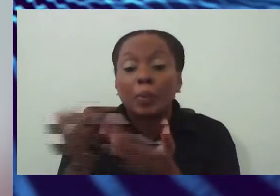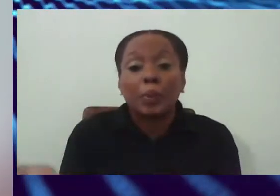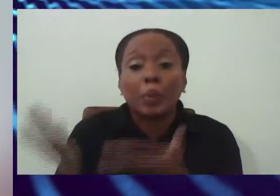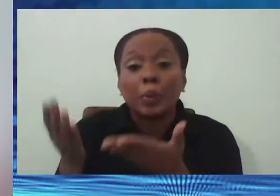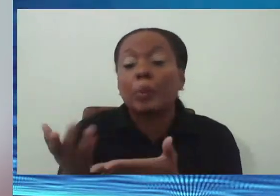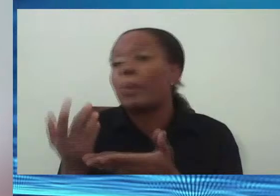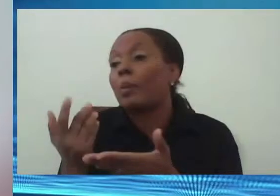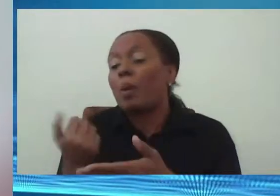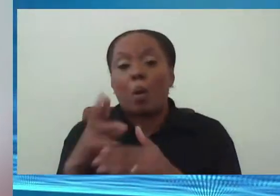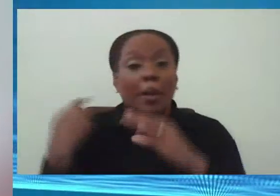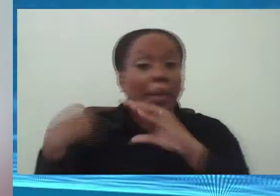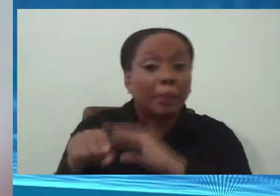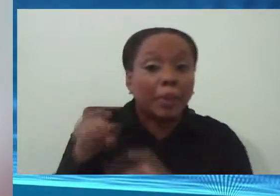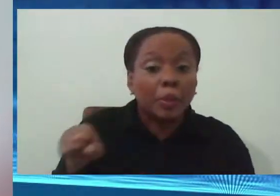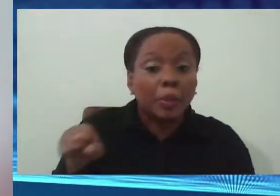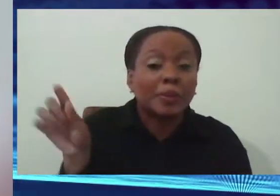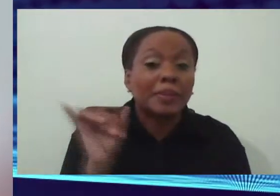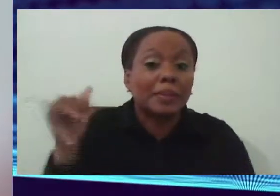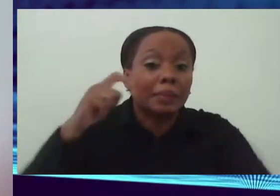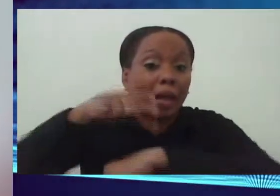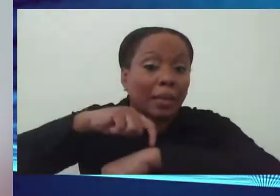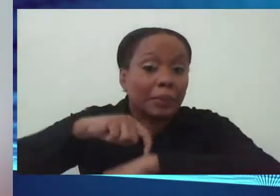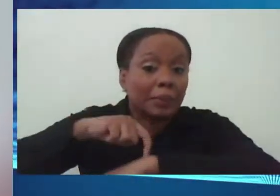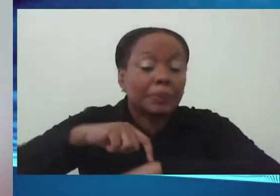emailed as they routinely are.